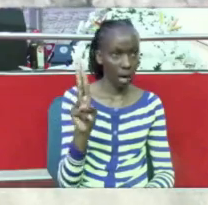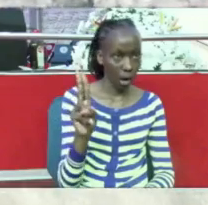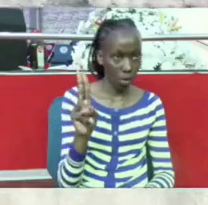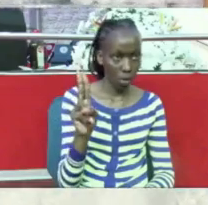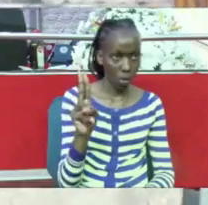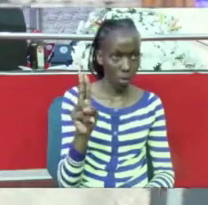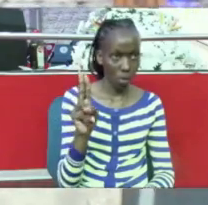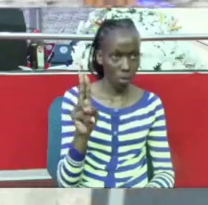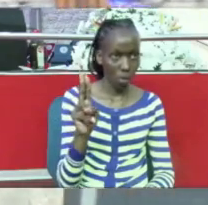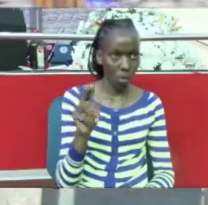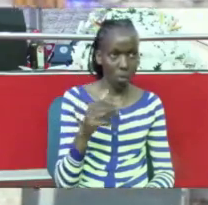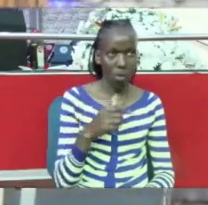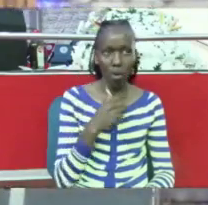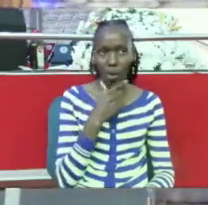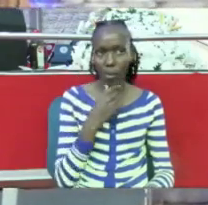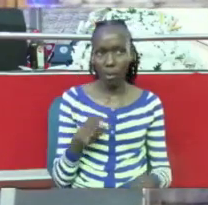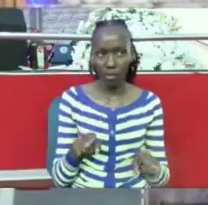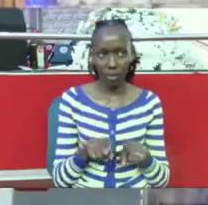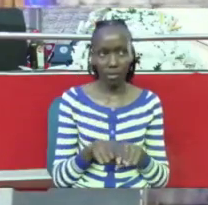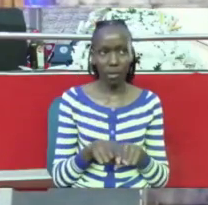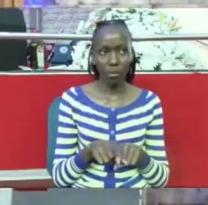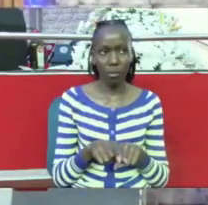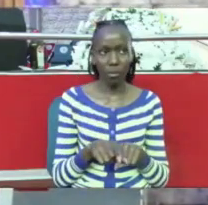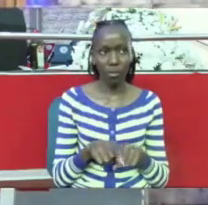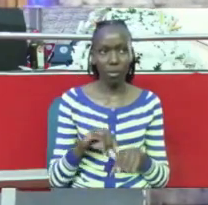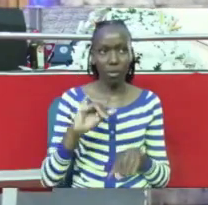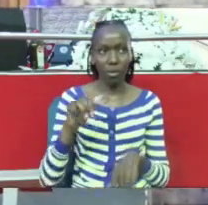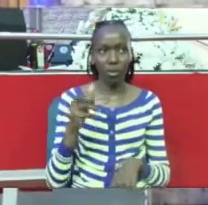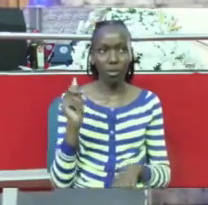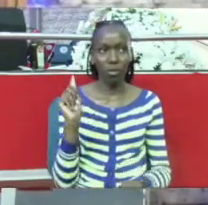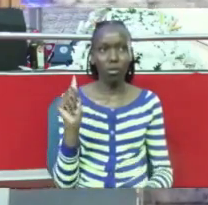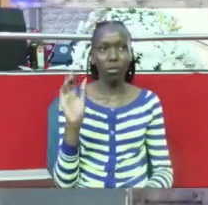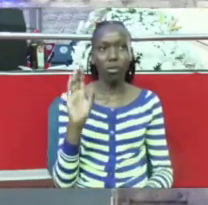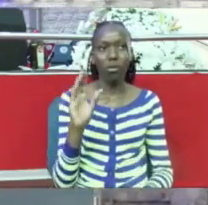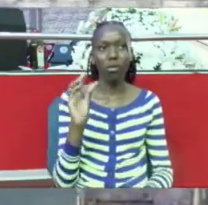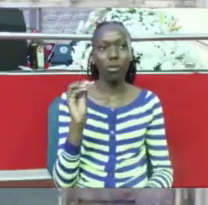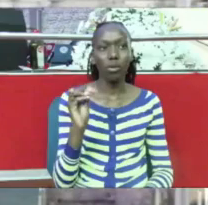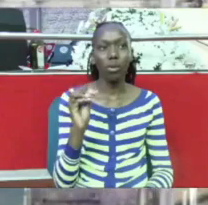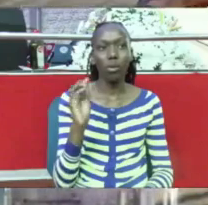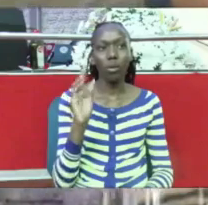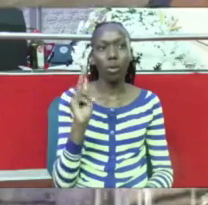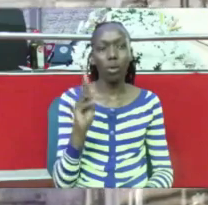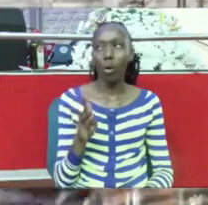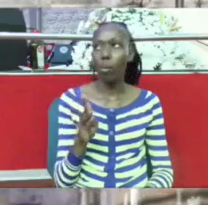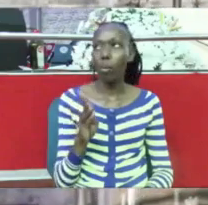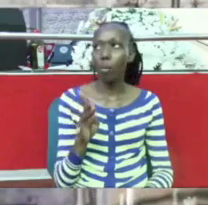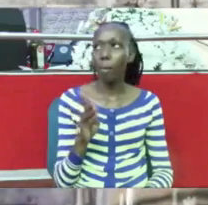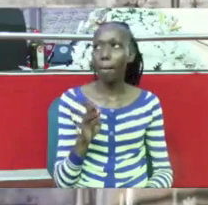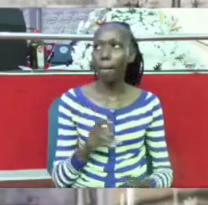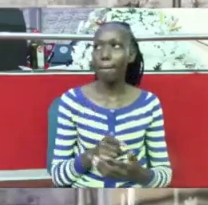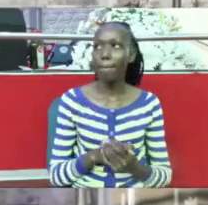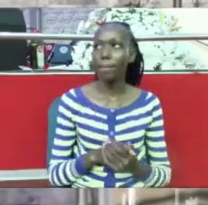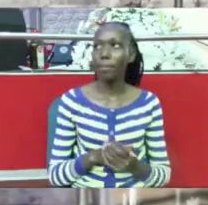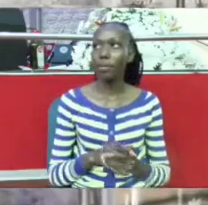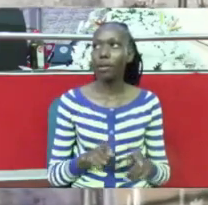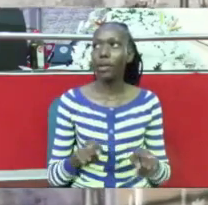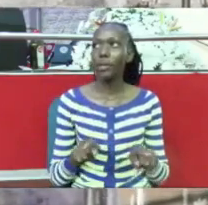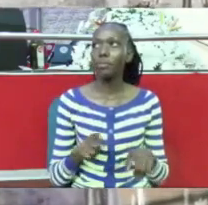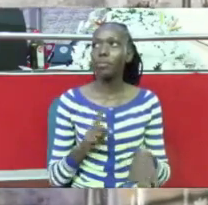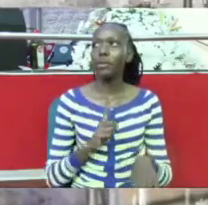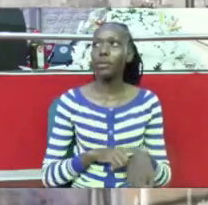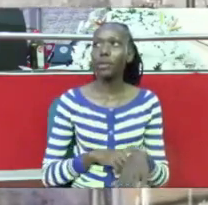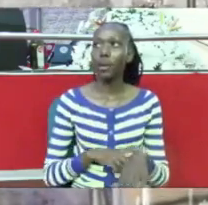mother. Lakini Yakobo aliketi pale kwenye hema na mama yake. And most of the times, you know, Esau was out in the field. Kila wakati Esau alikuwa